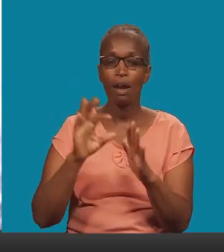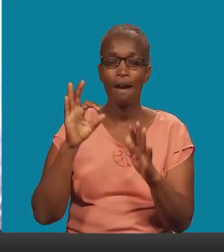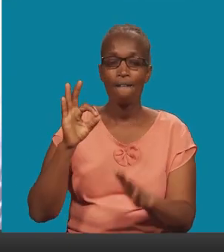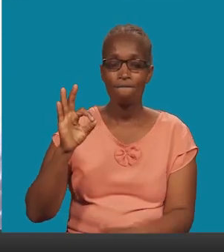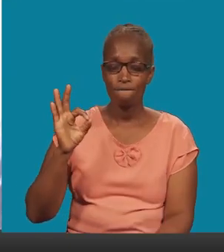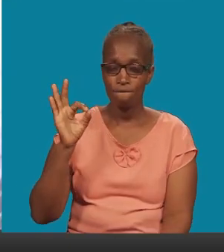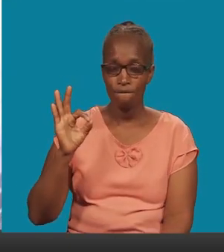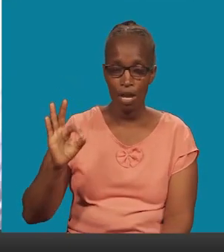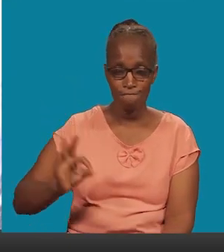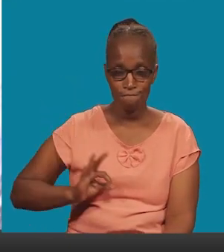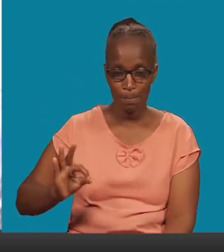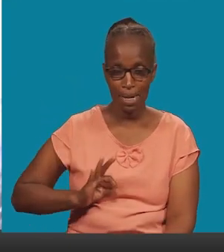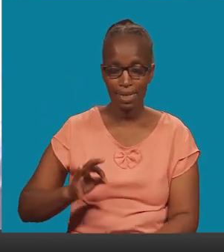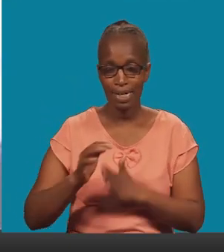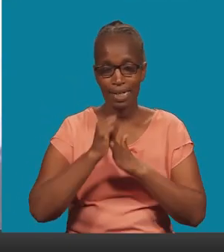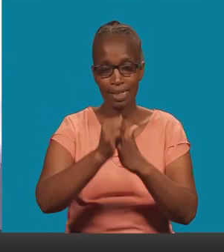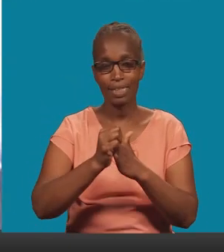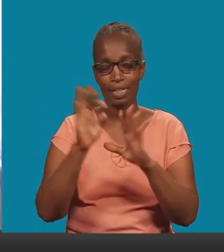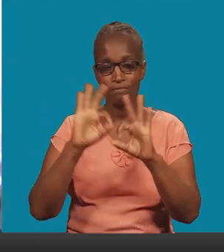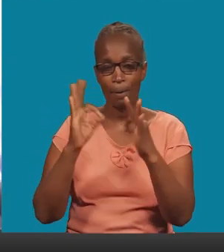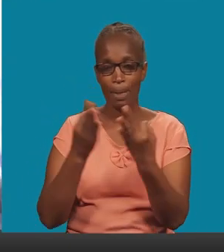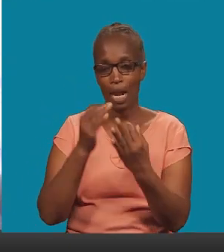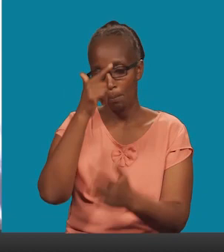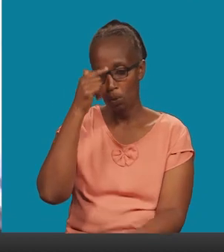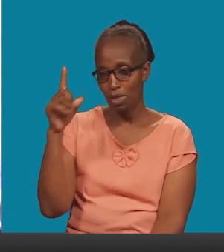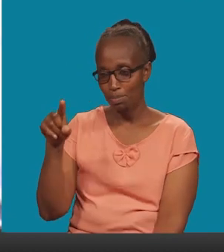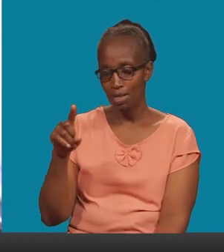our female headed households